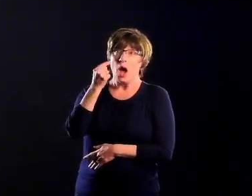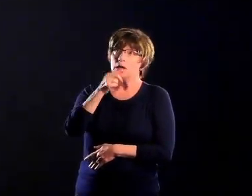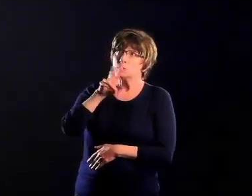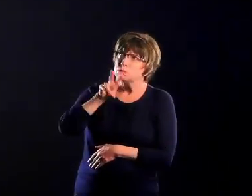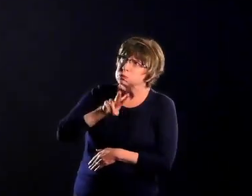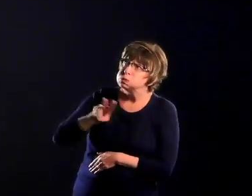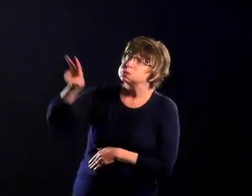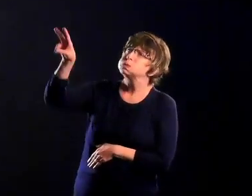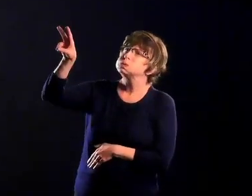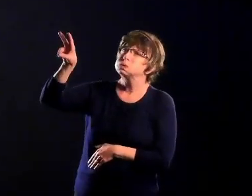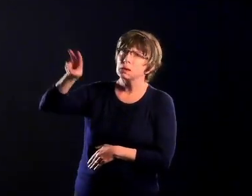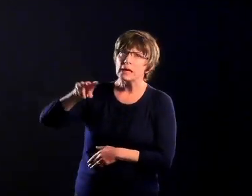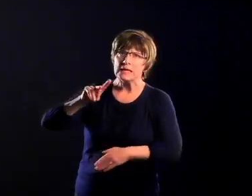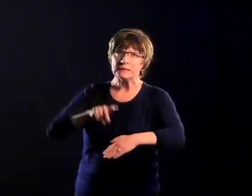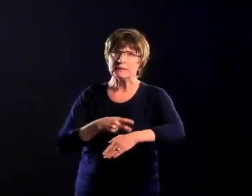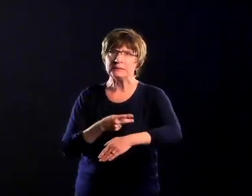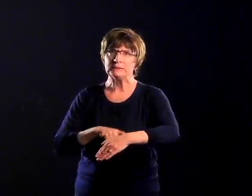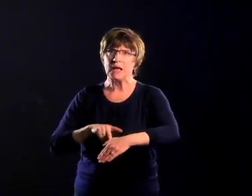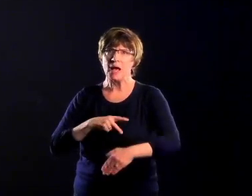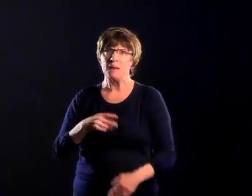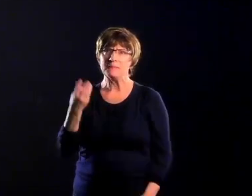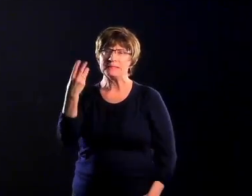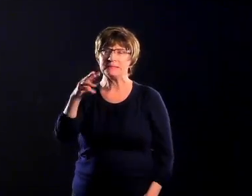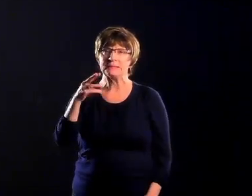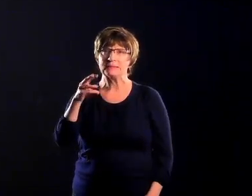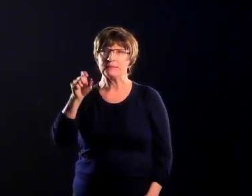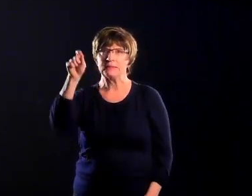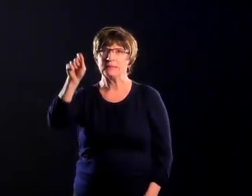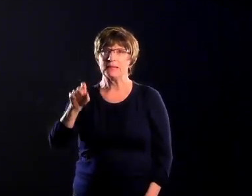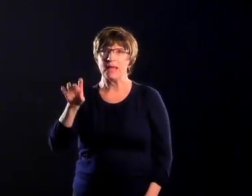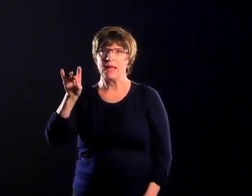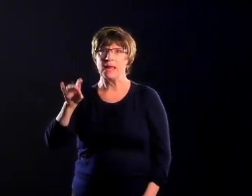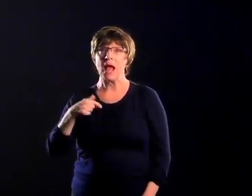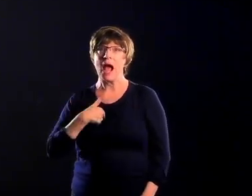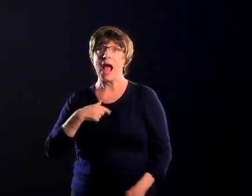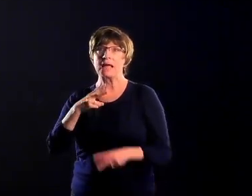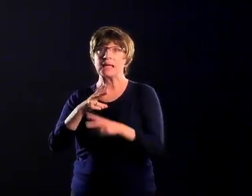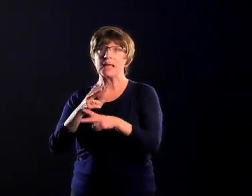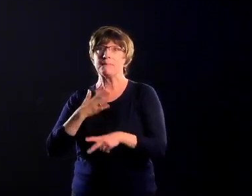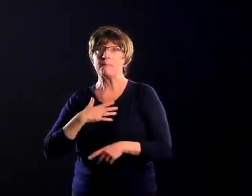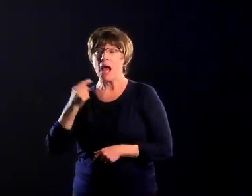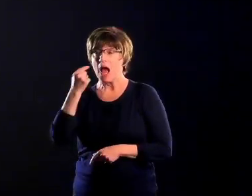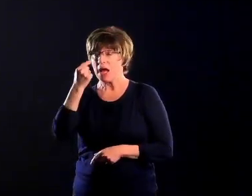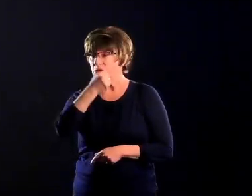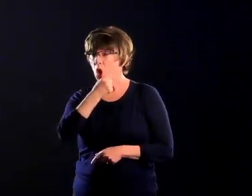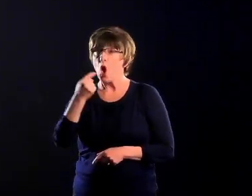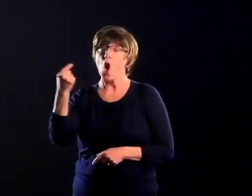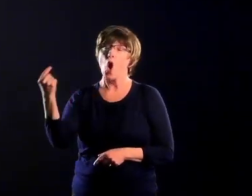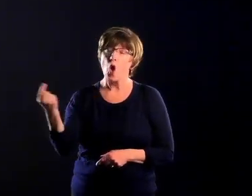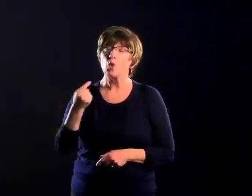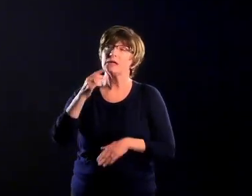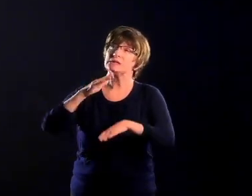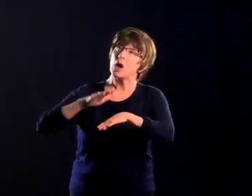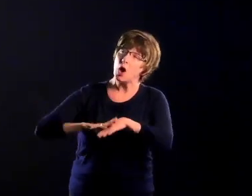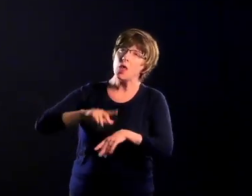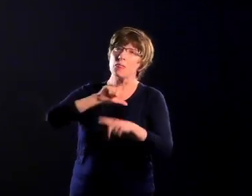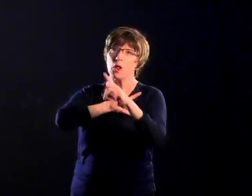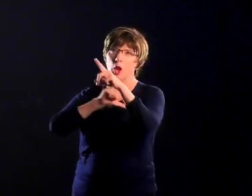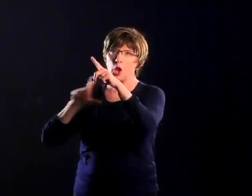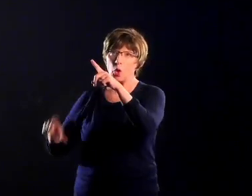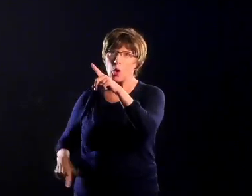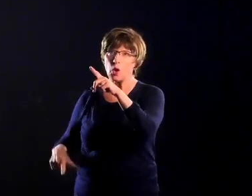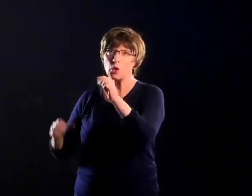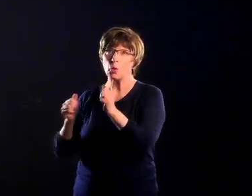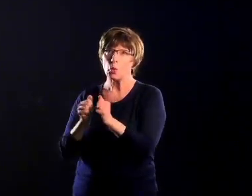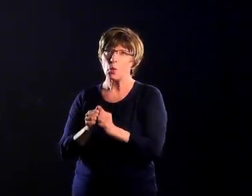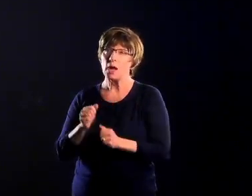Psalm 16, verse 8, it says, I keep my eyes always, everybody say always, always on the Lord. With him